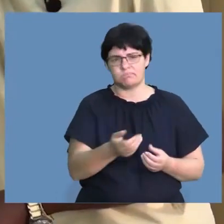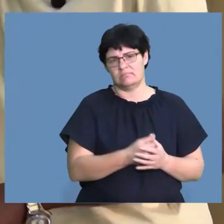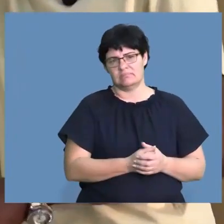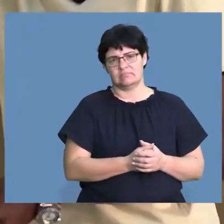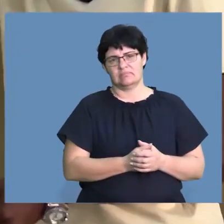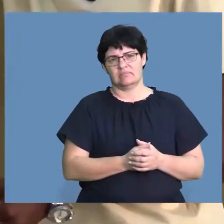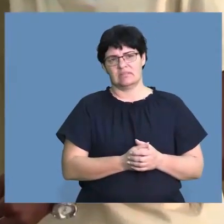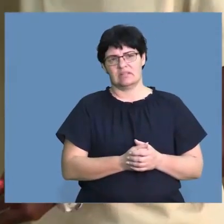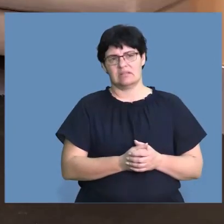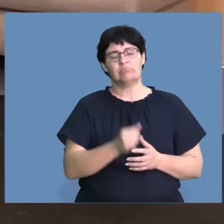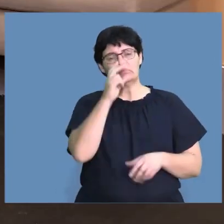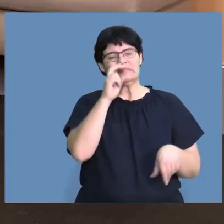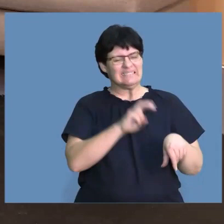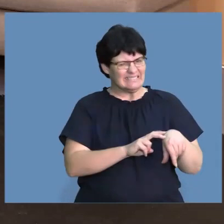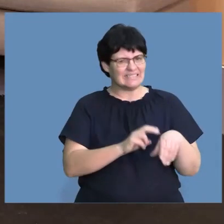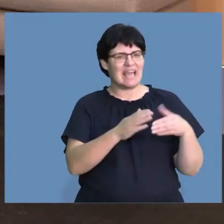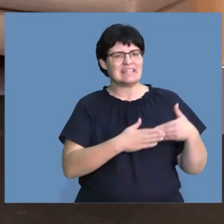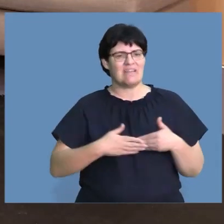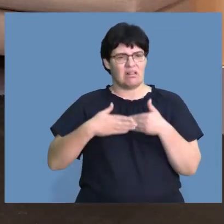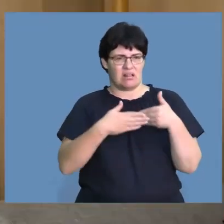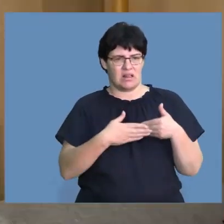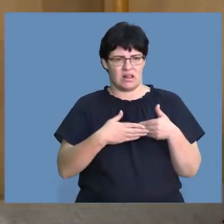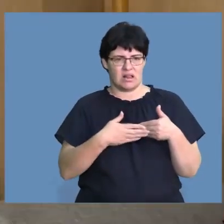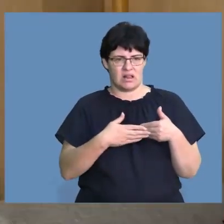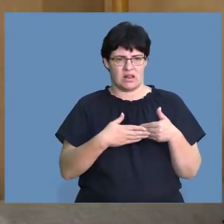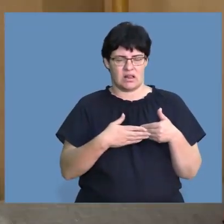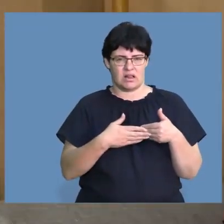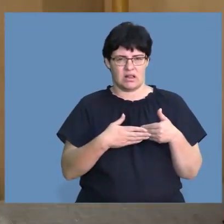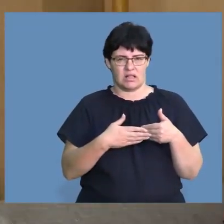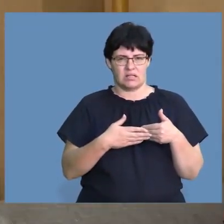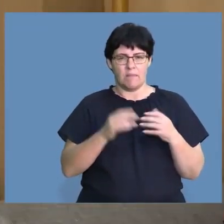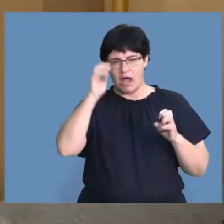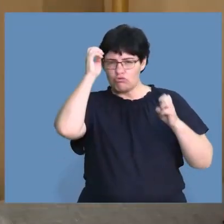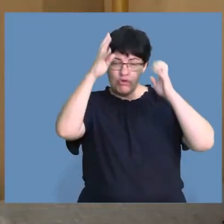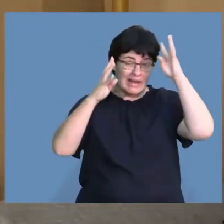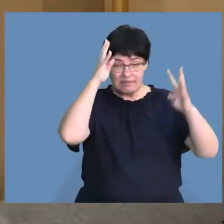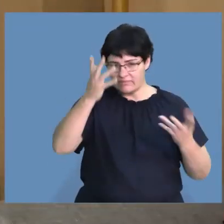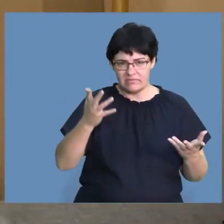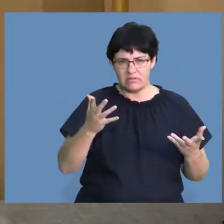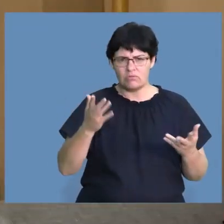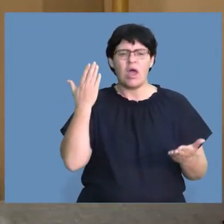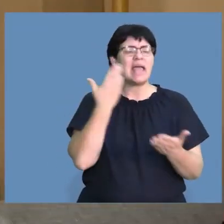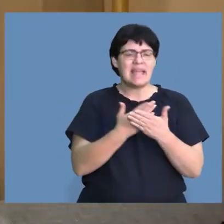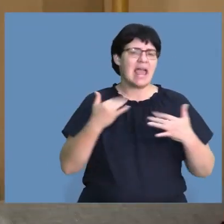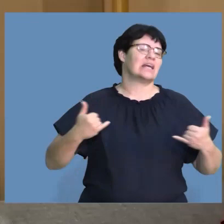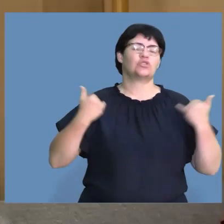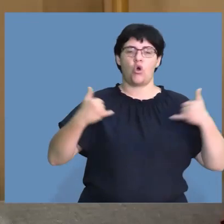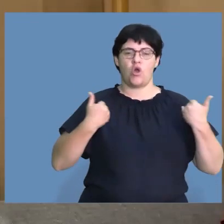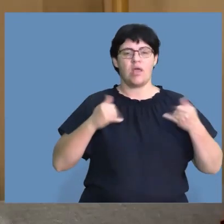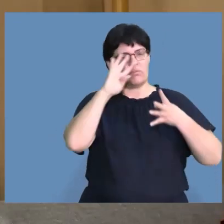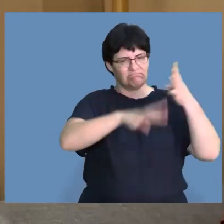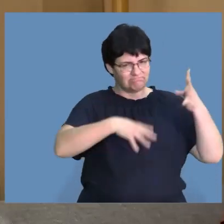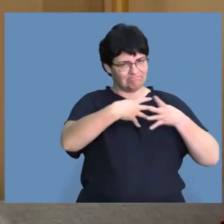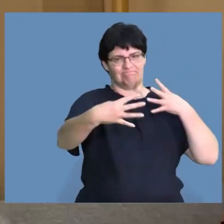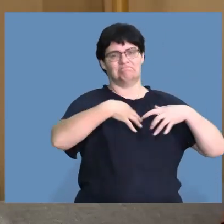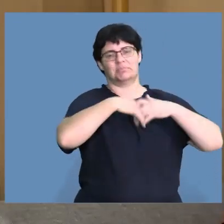Okay. All right, so we need to be careful we don't diss somebody who's like really creative. You can have fun